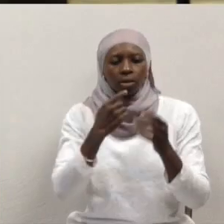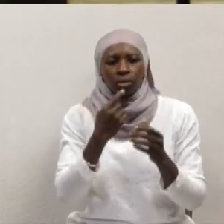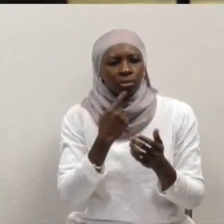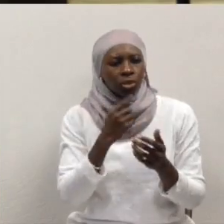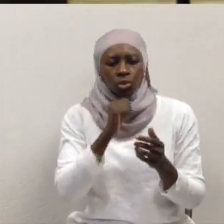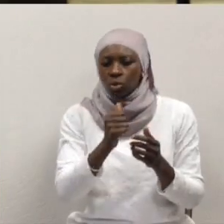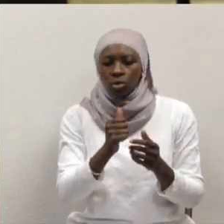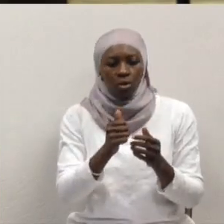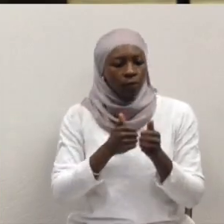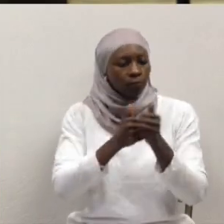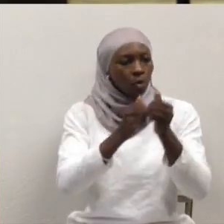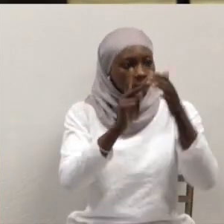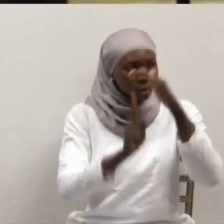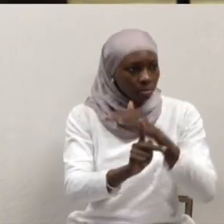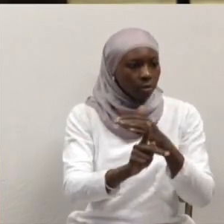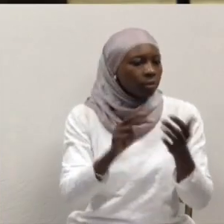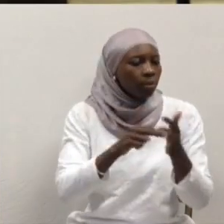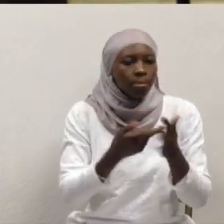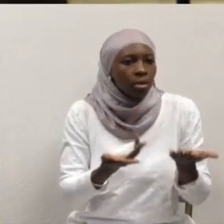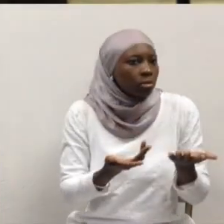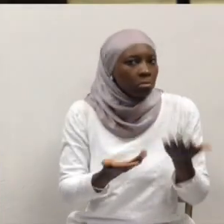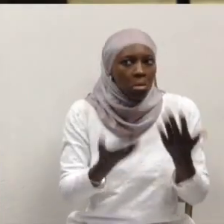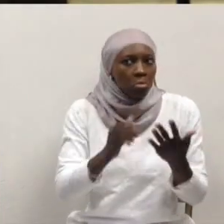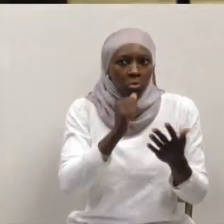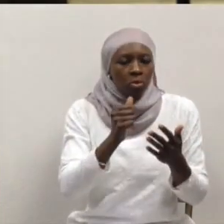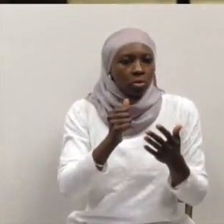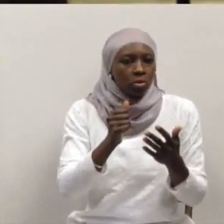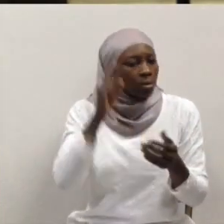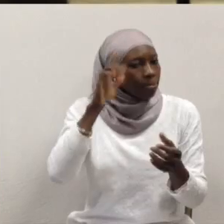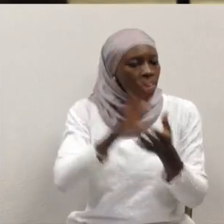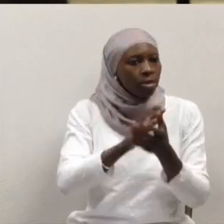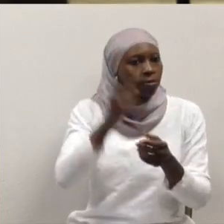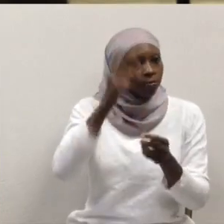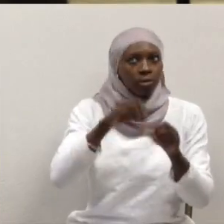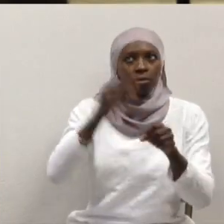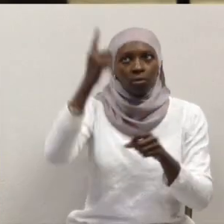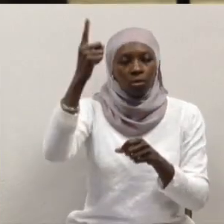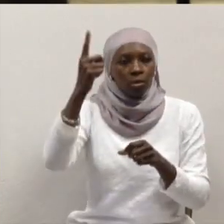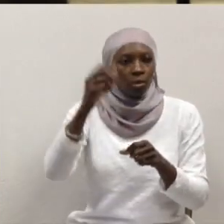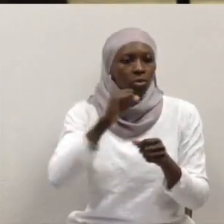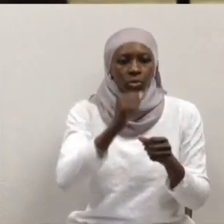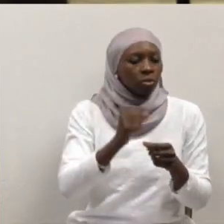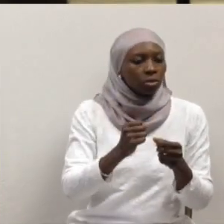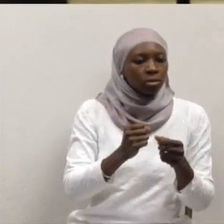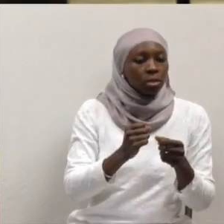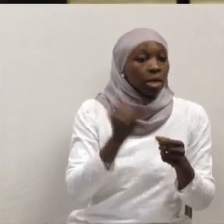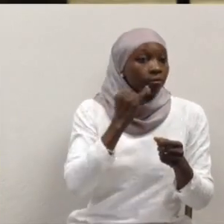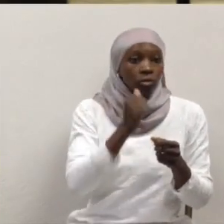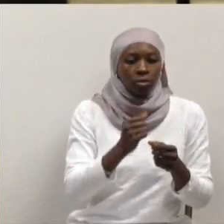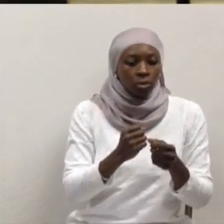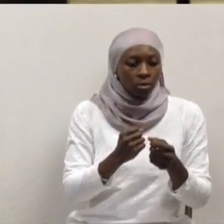the Prophet means you're not believing in Allah. Not standing for your community and nation's